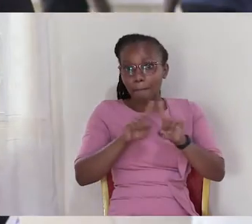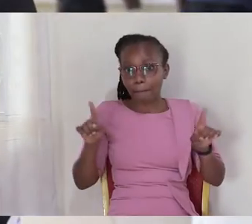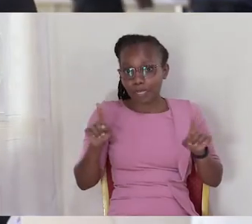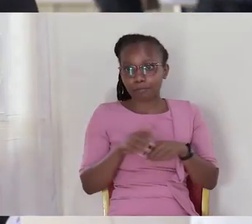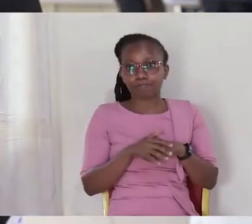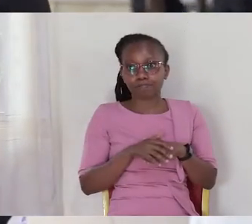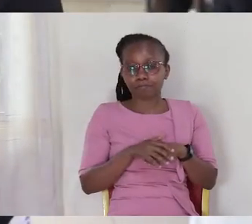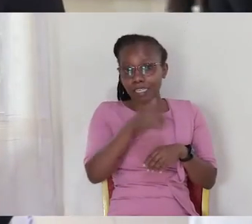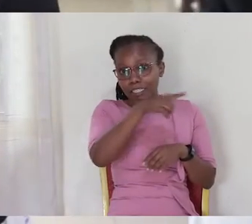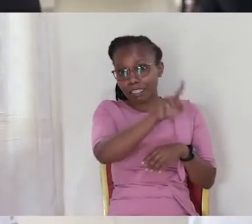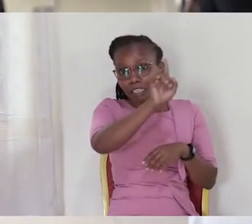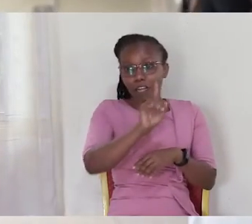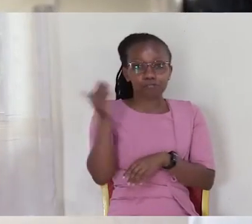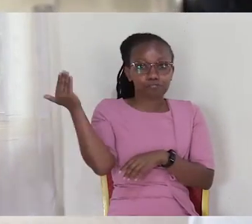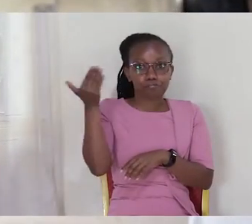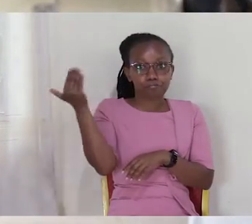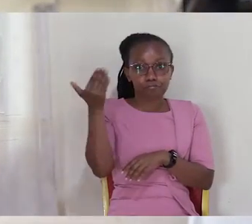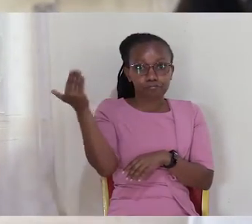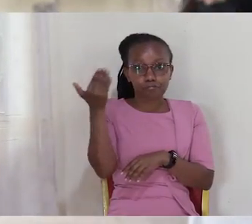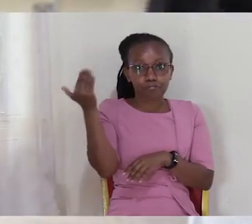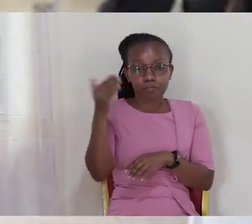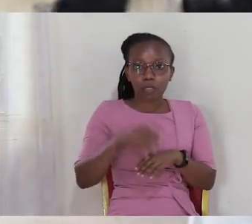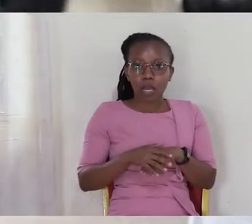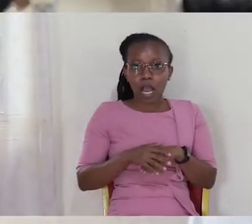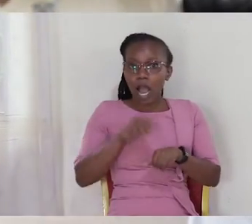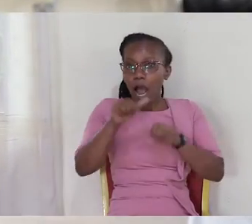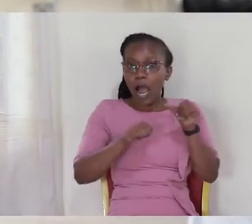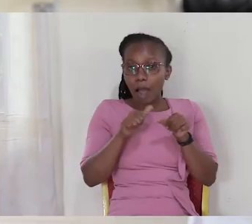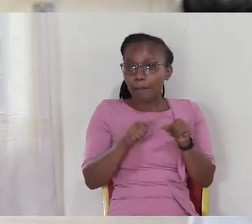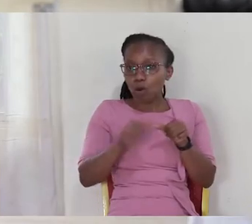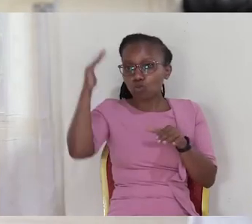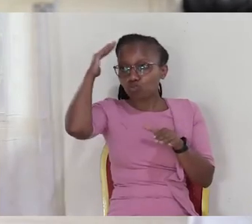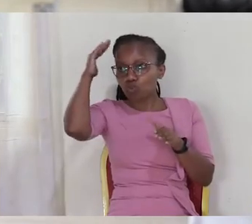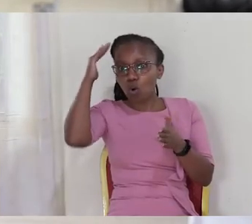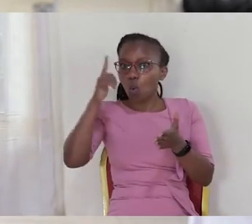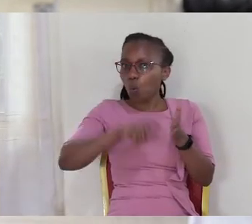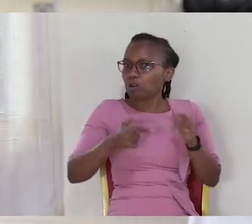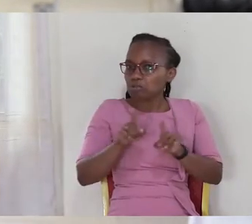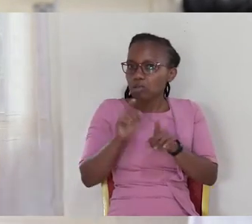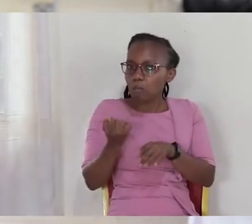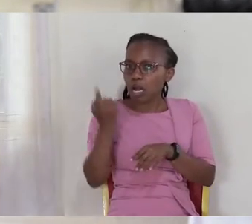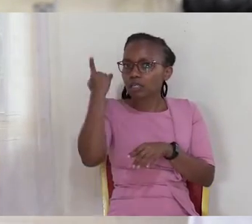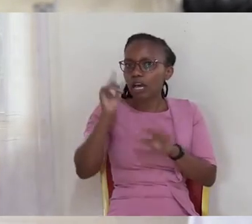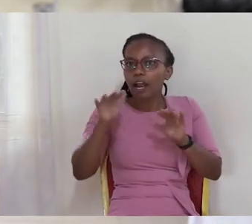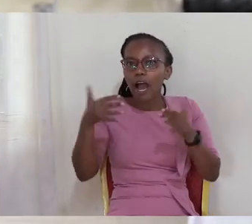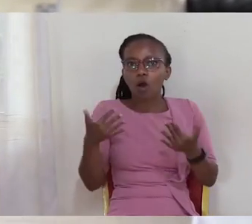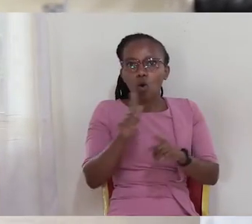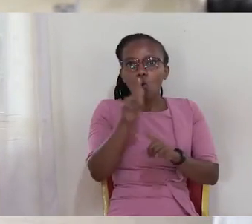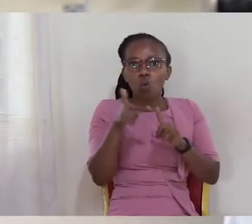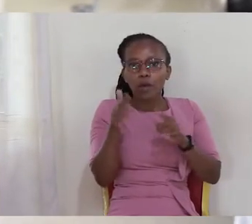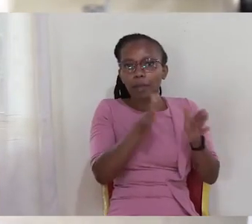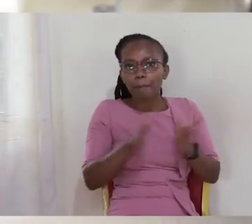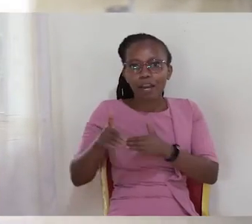to give us details of what he thinks we need to know or understand, even as we plan for the next